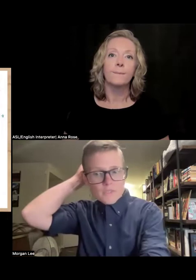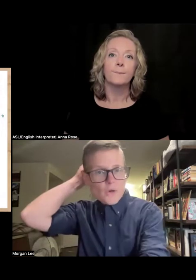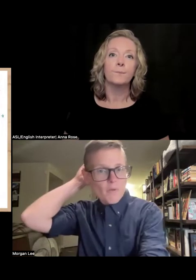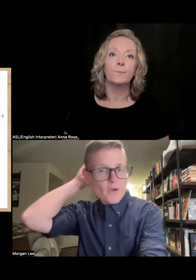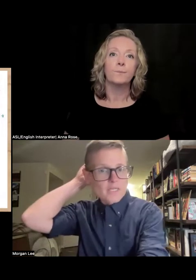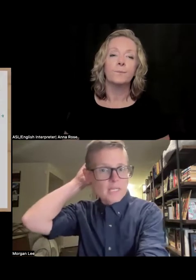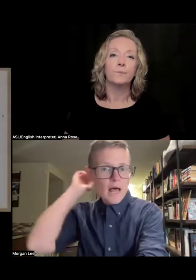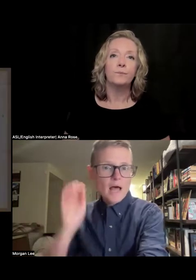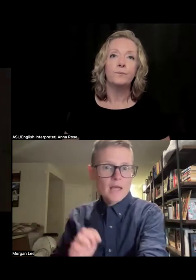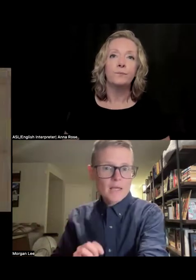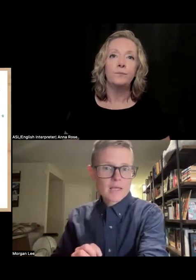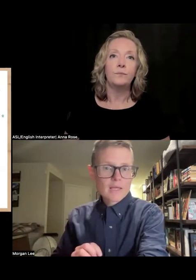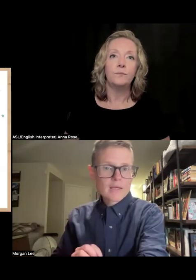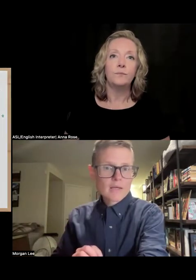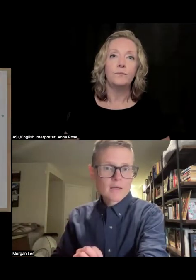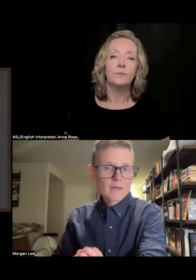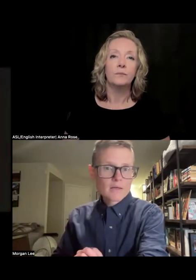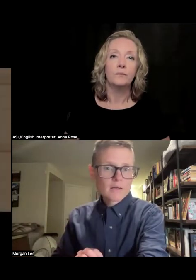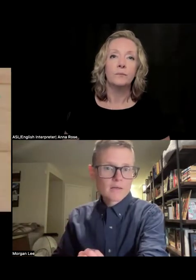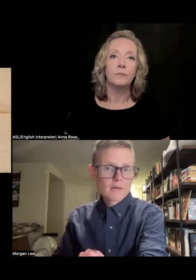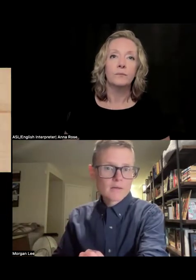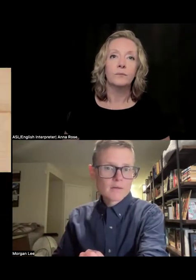So make sure I'm on the right slide.